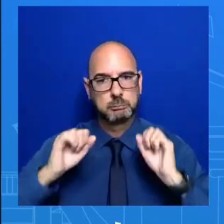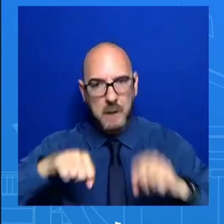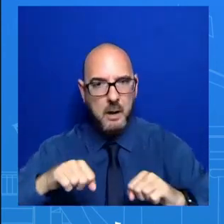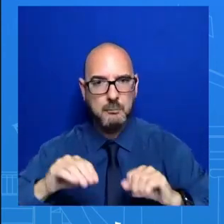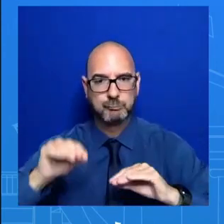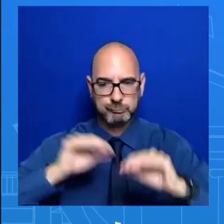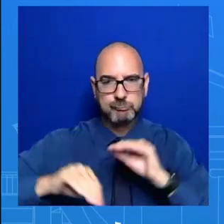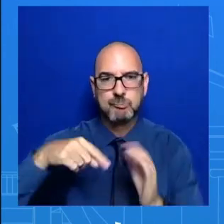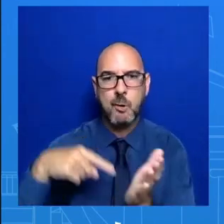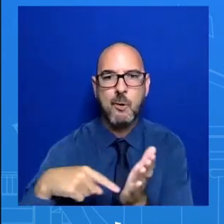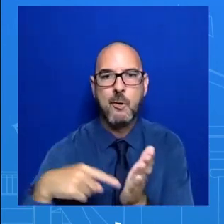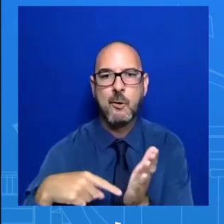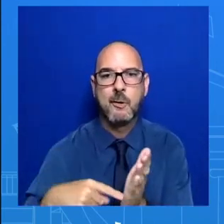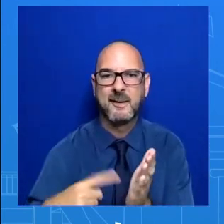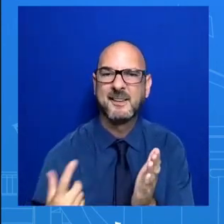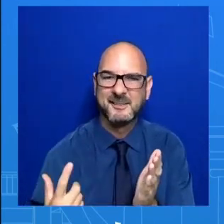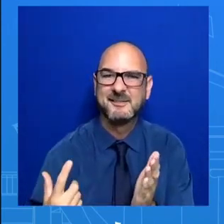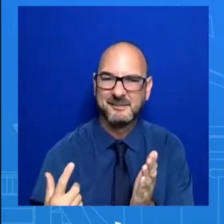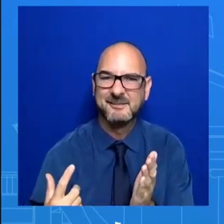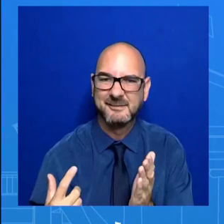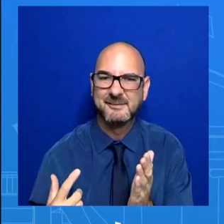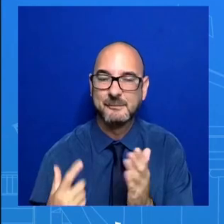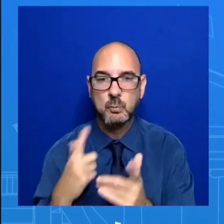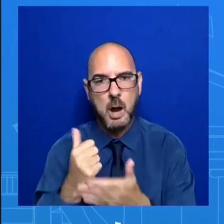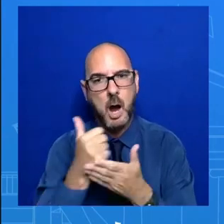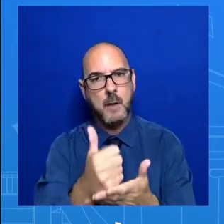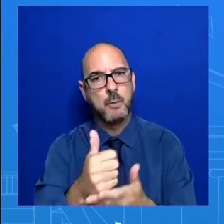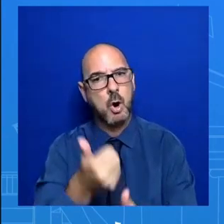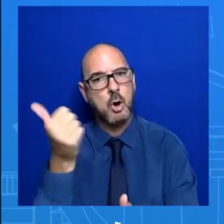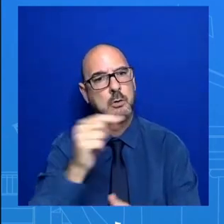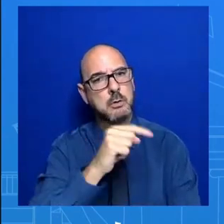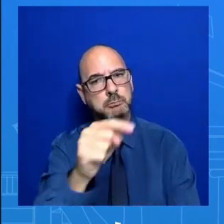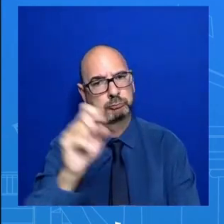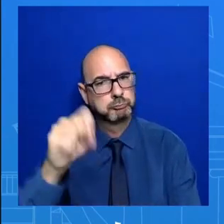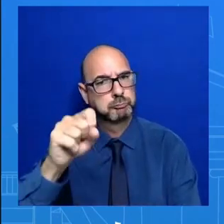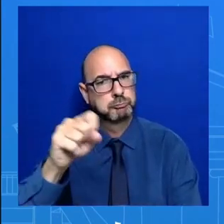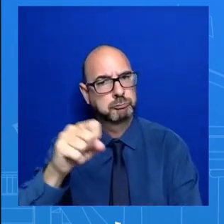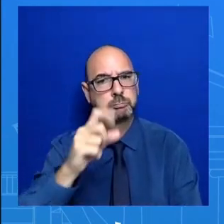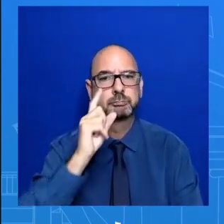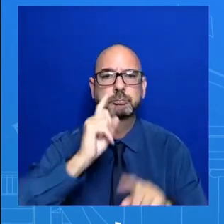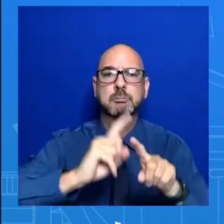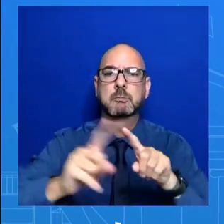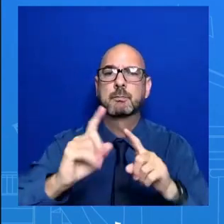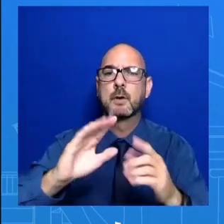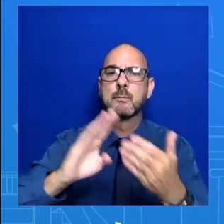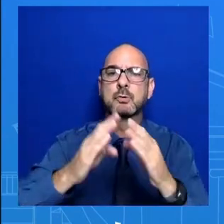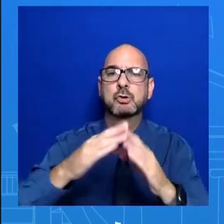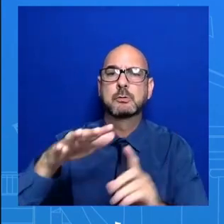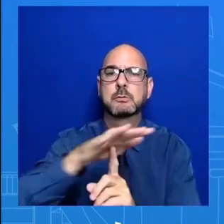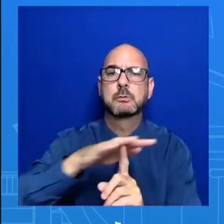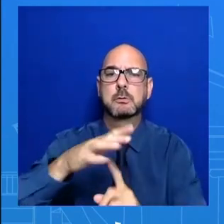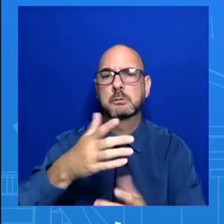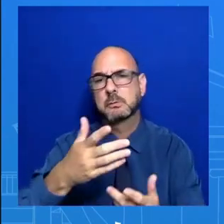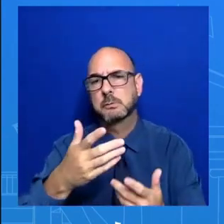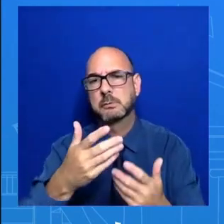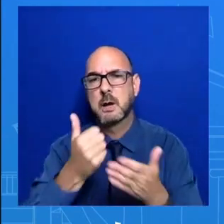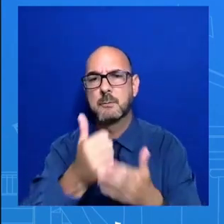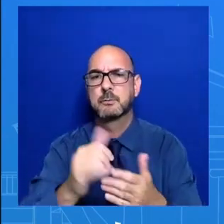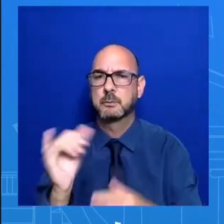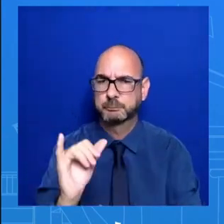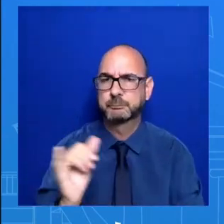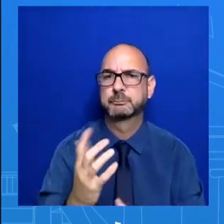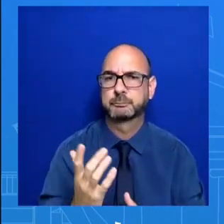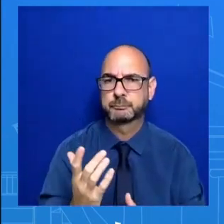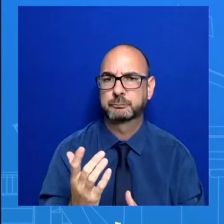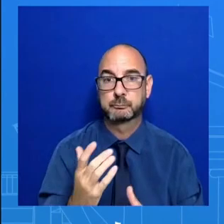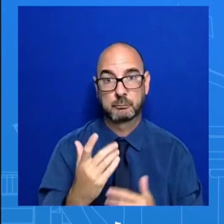of colleges. We're trying to help people in different communities as well. folks who don't have to get that college